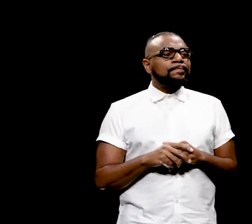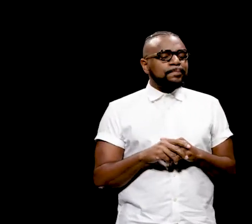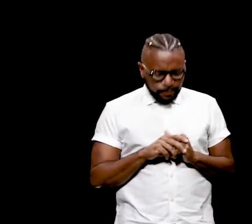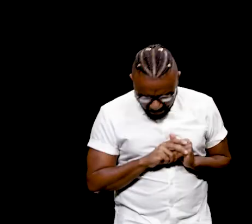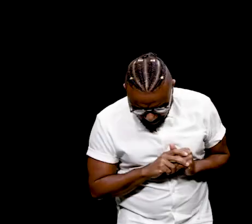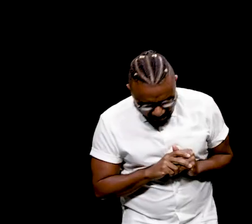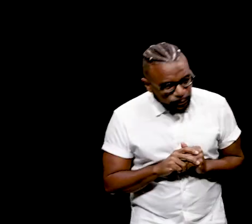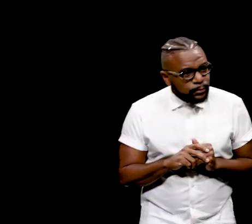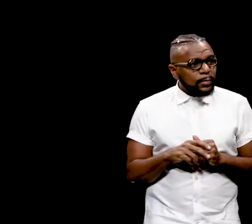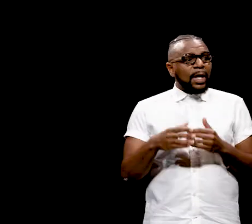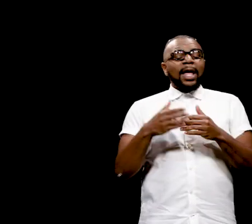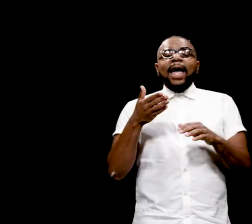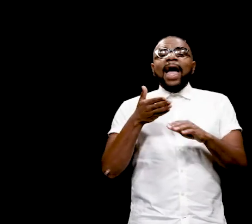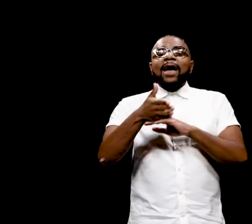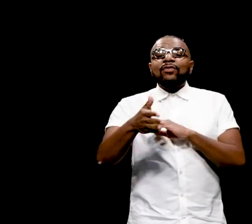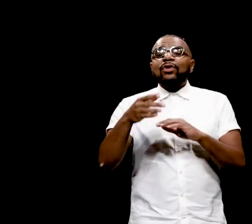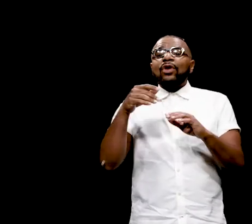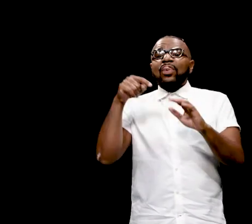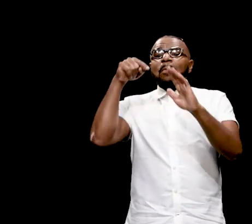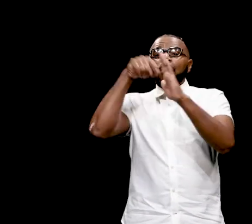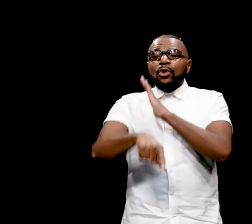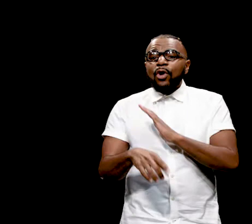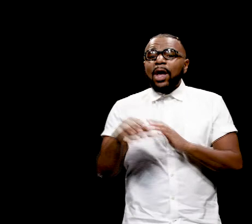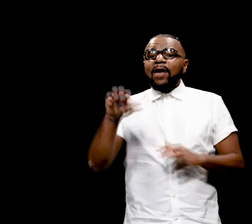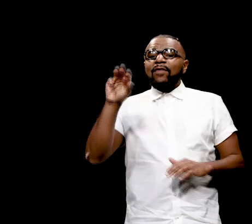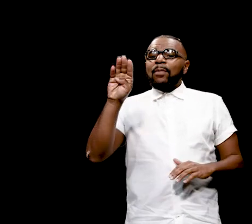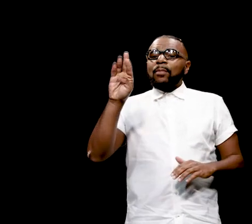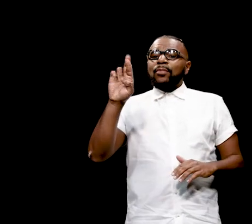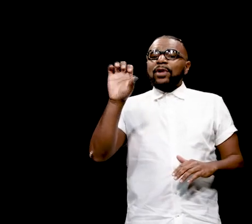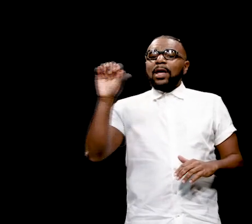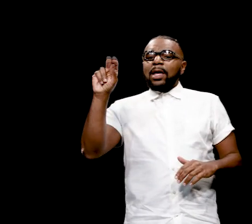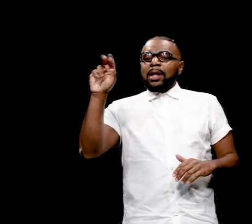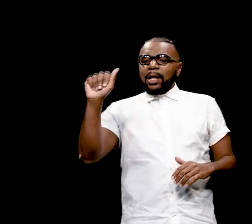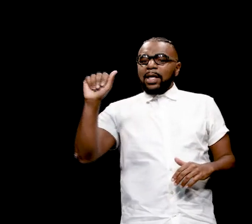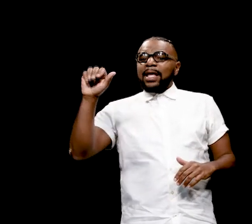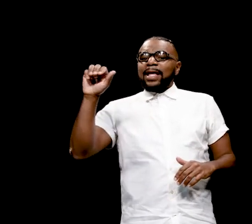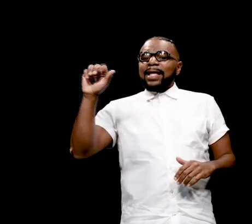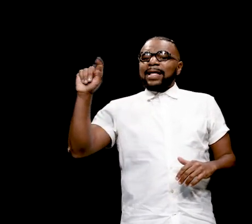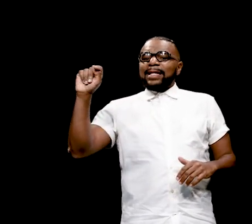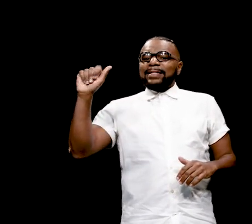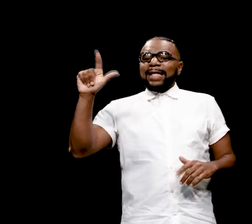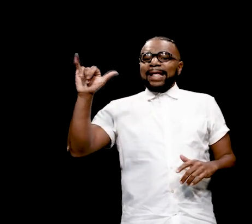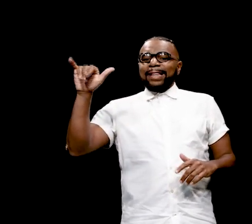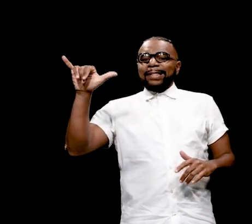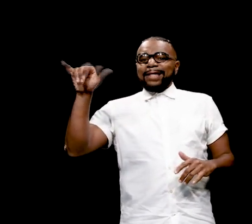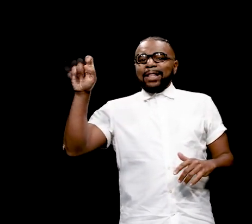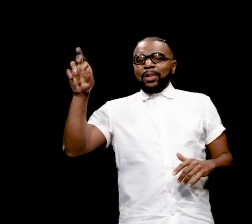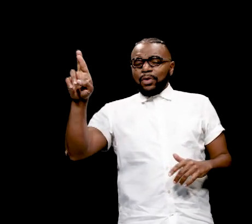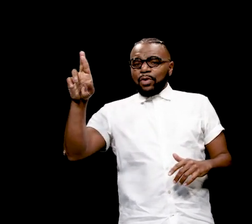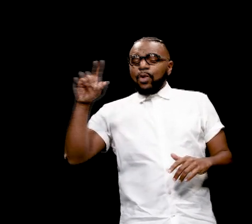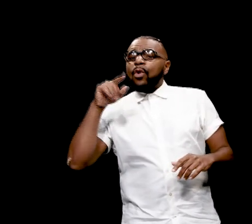Next question. After the murder of Breonna Taylor, Louisville, Kentucky City Council voted unanimously to ban no-knock